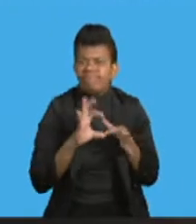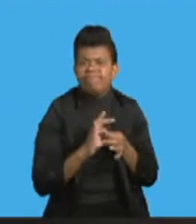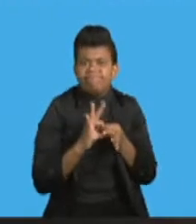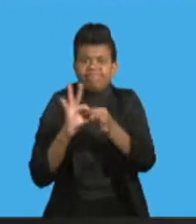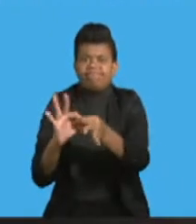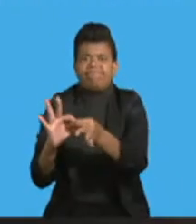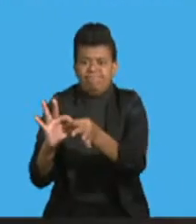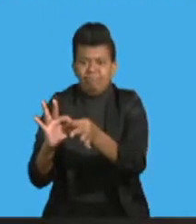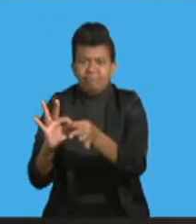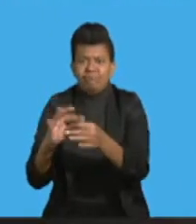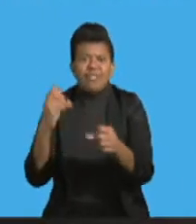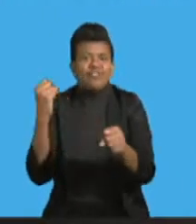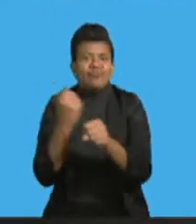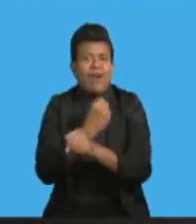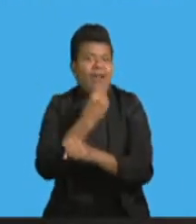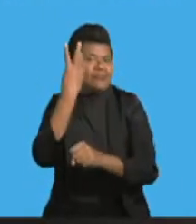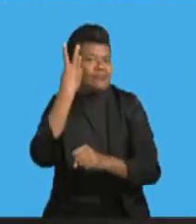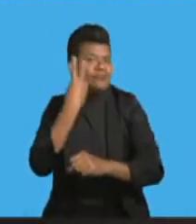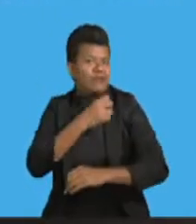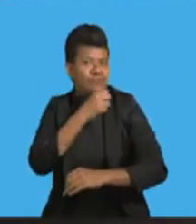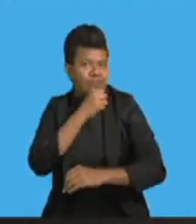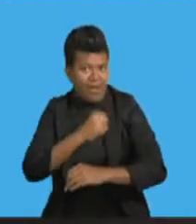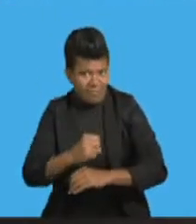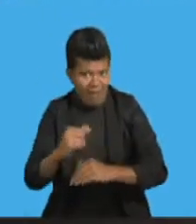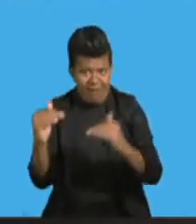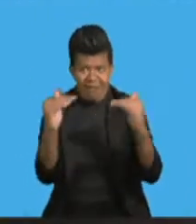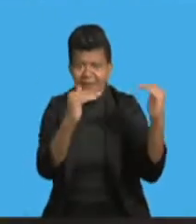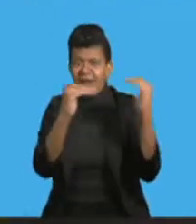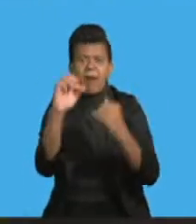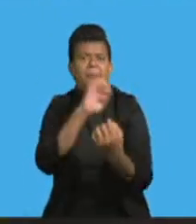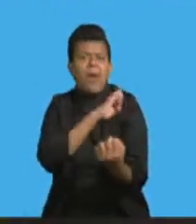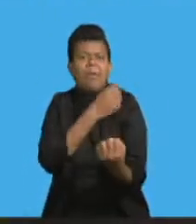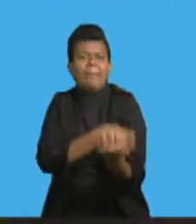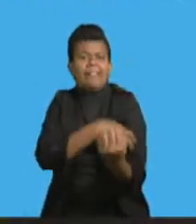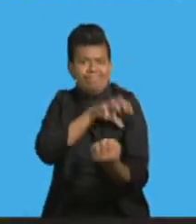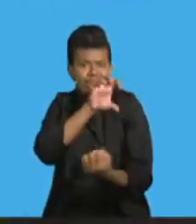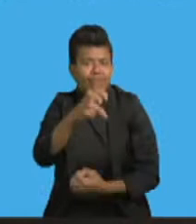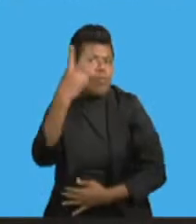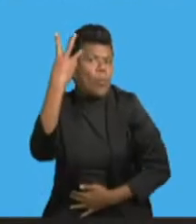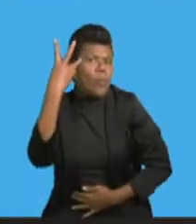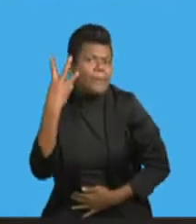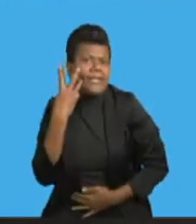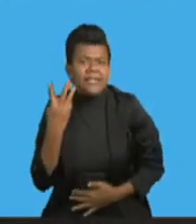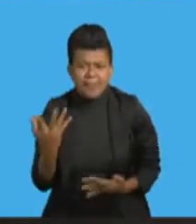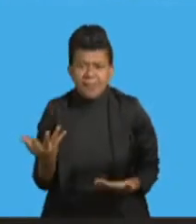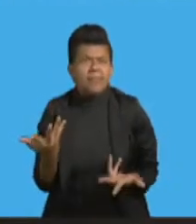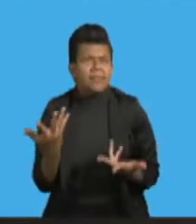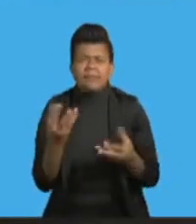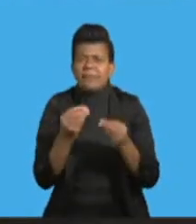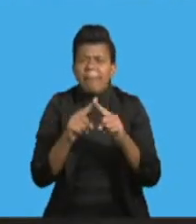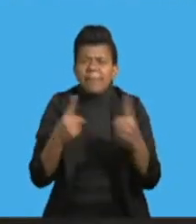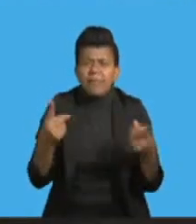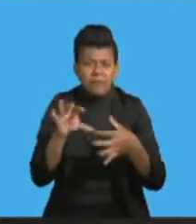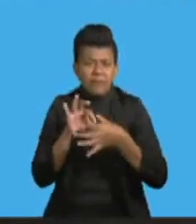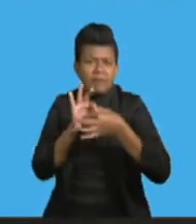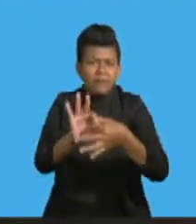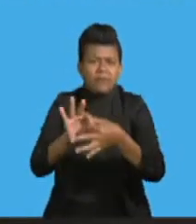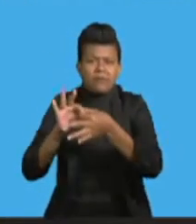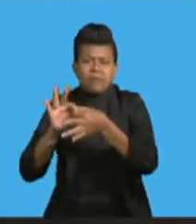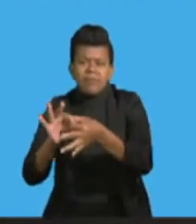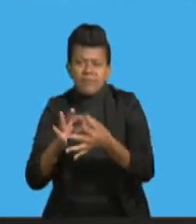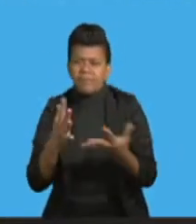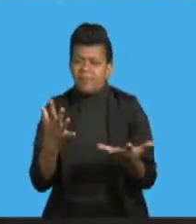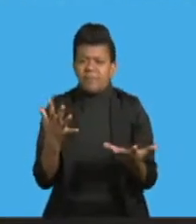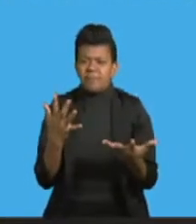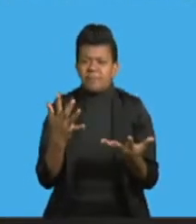women. One of the critical ones that we still battle every day as a nation is in relation to gender-based violence, and there's a lot